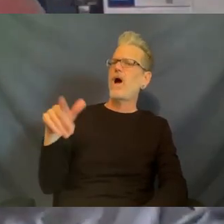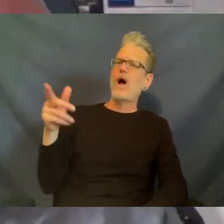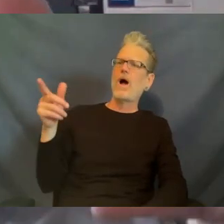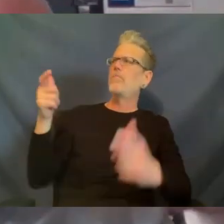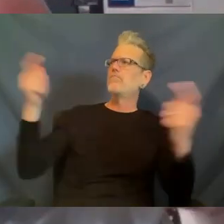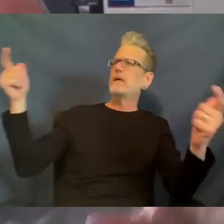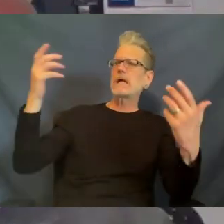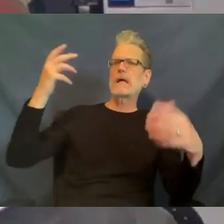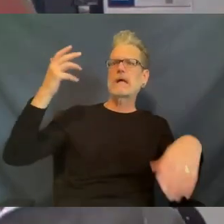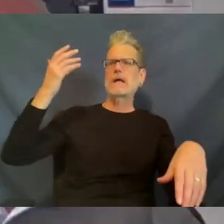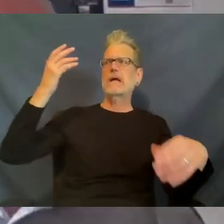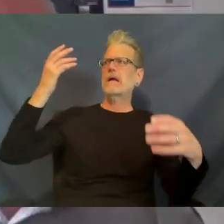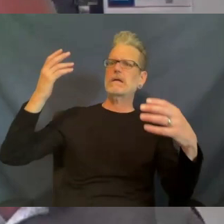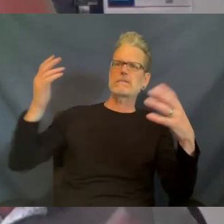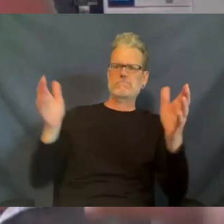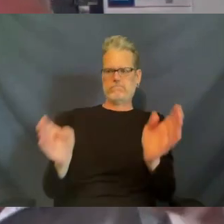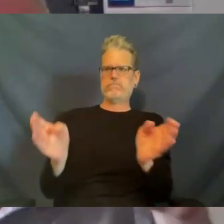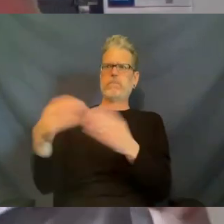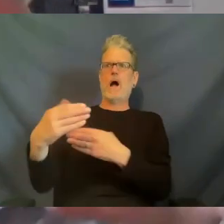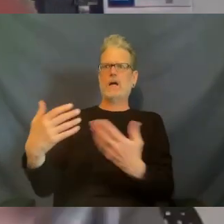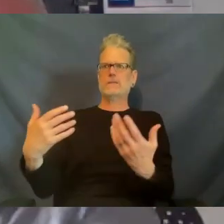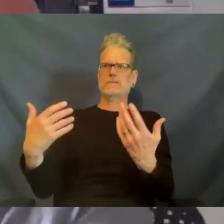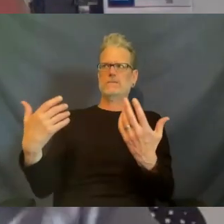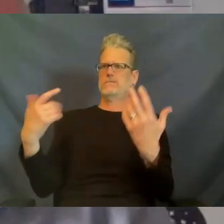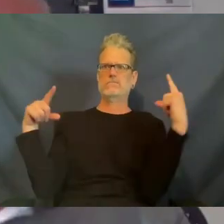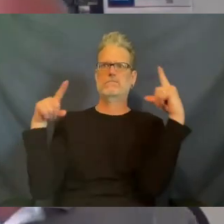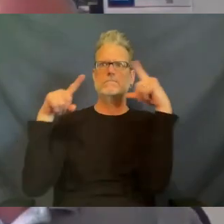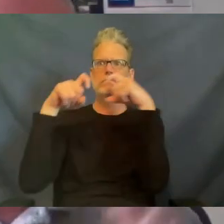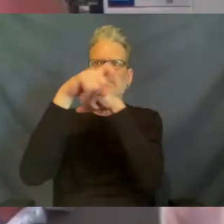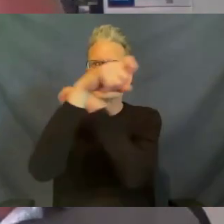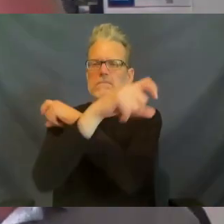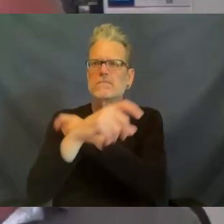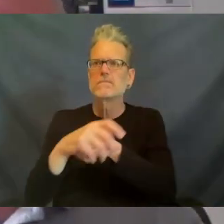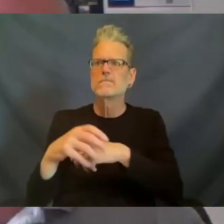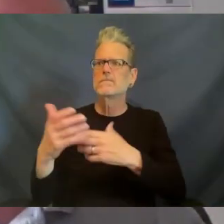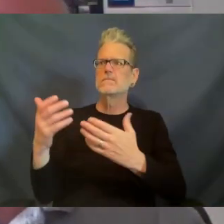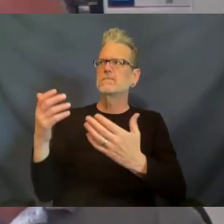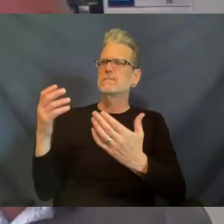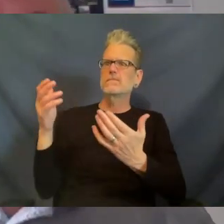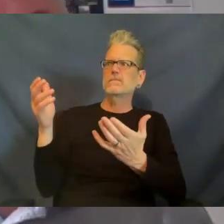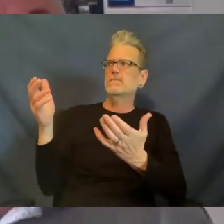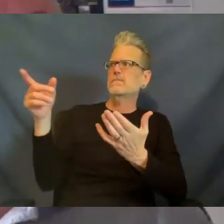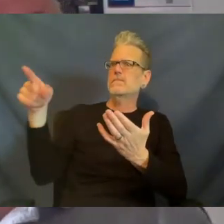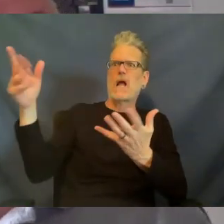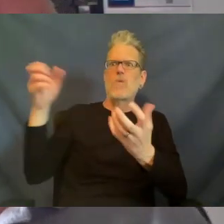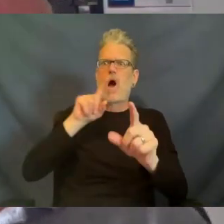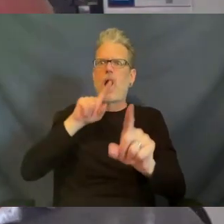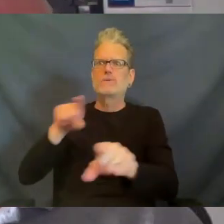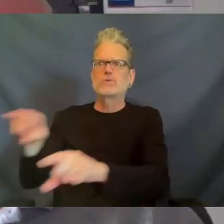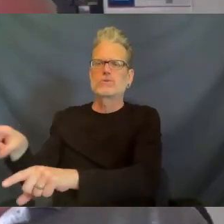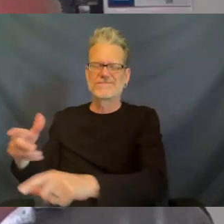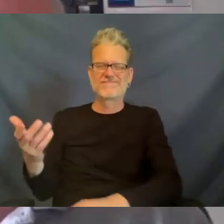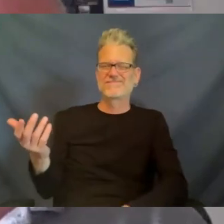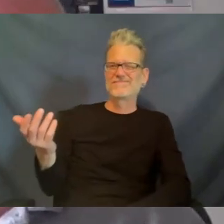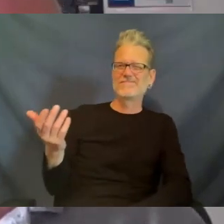black box thing that is always driving towards particular answers. I think that often